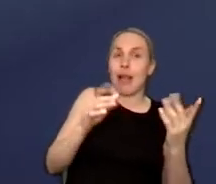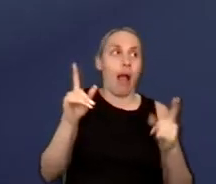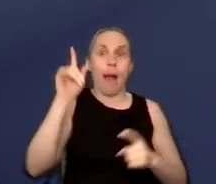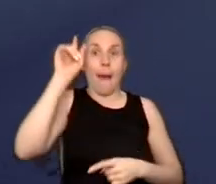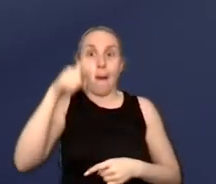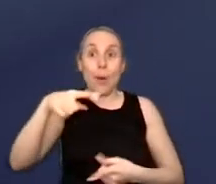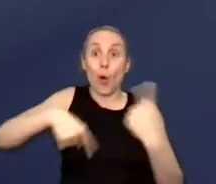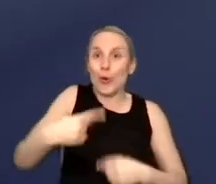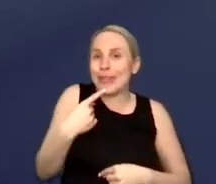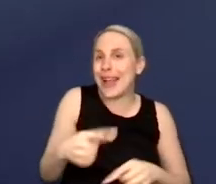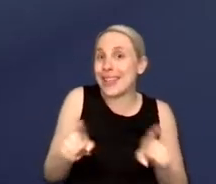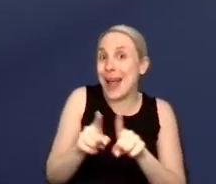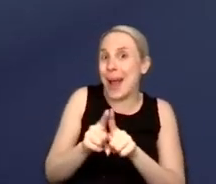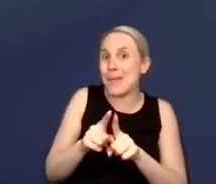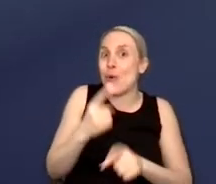of three? Ooh. Sure. One,